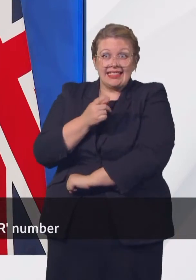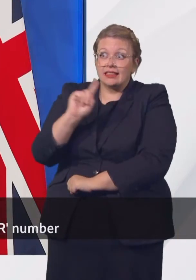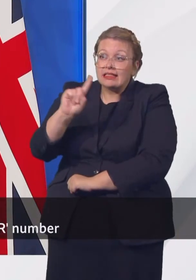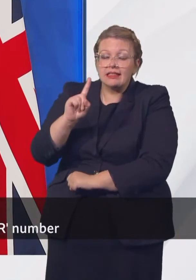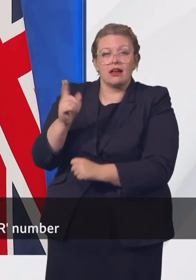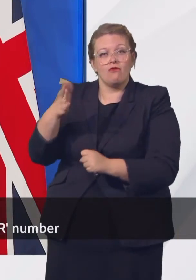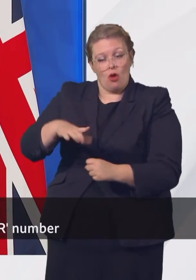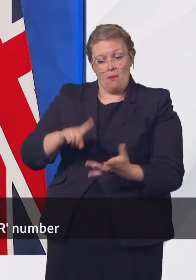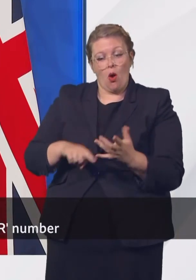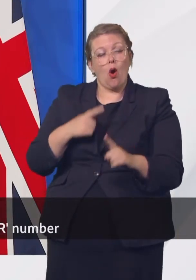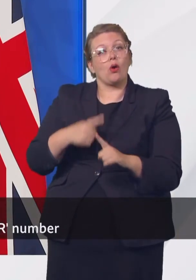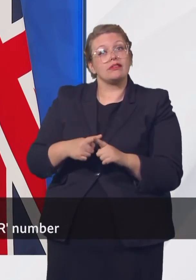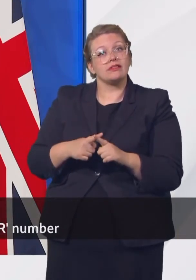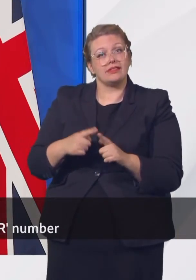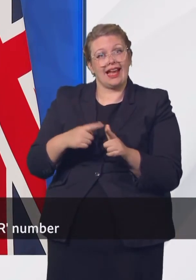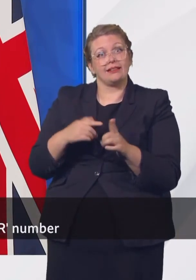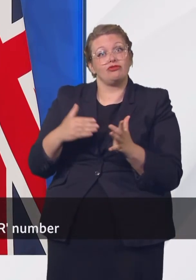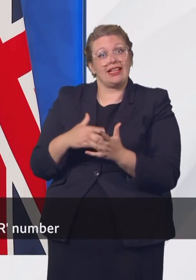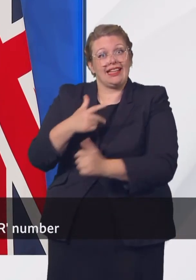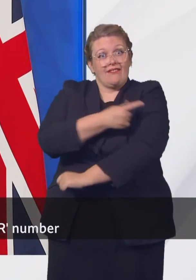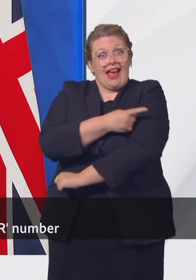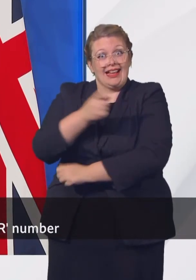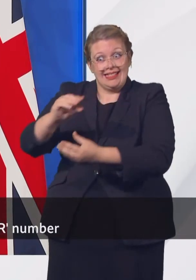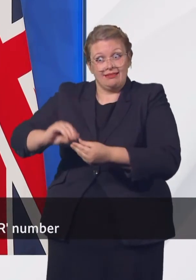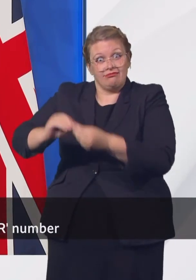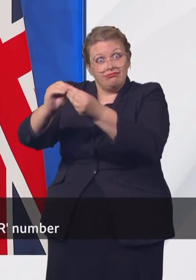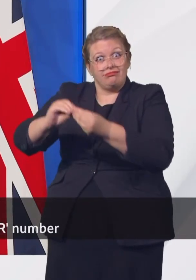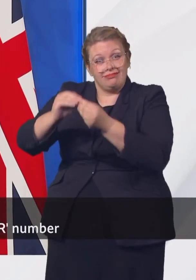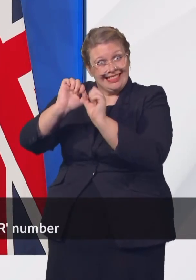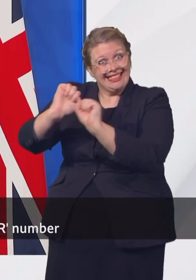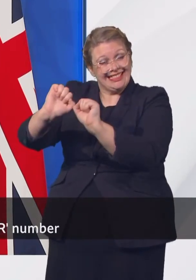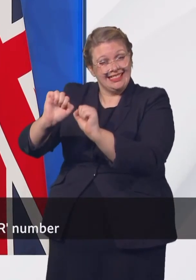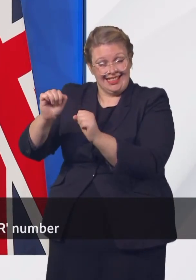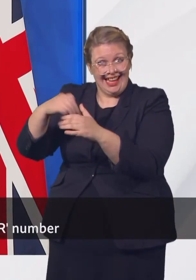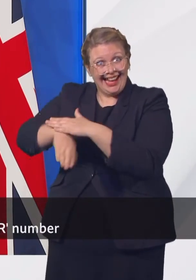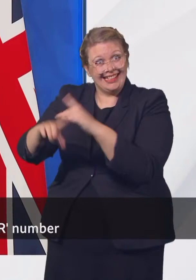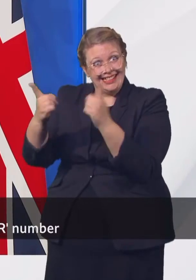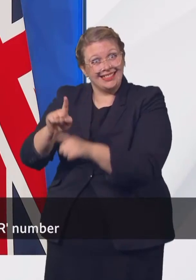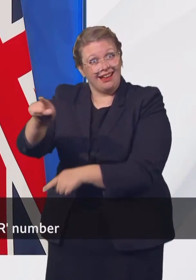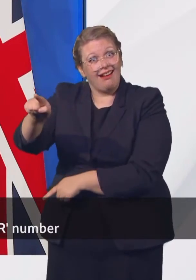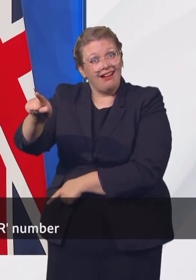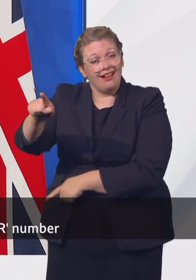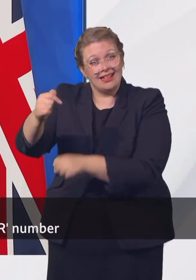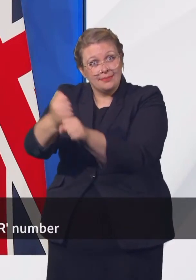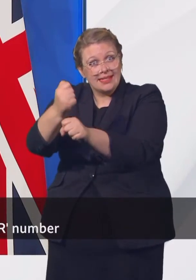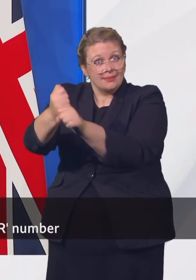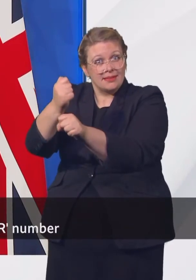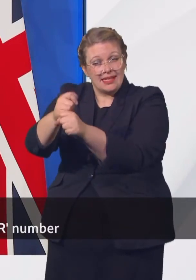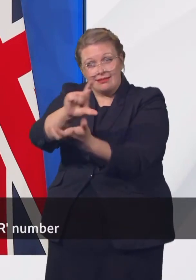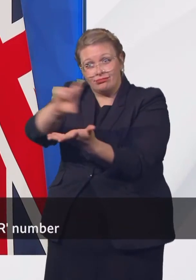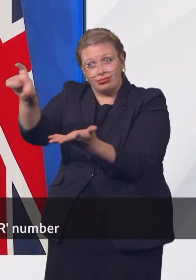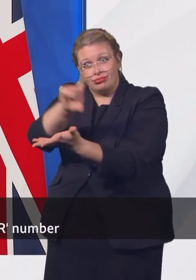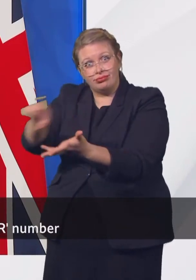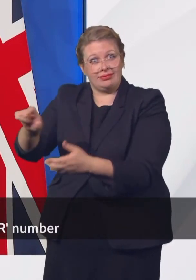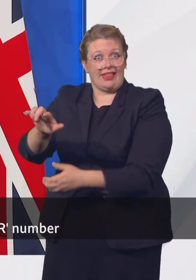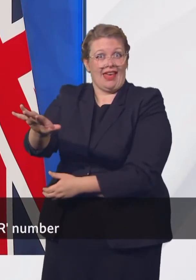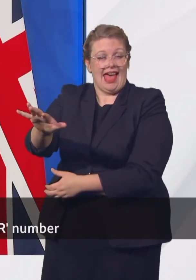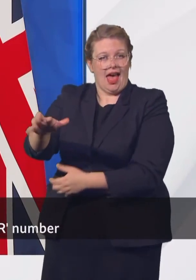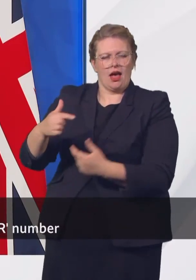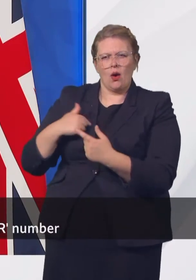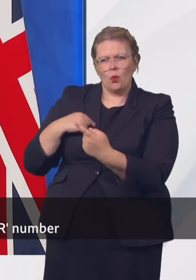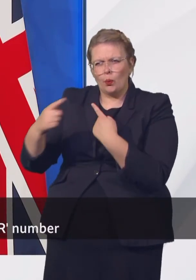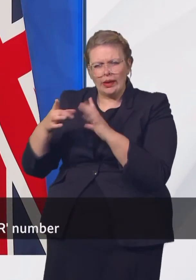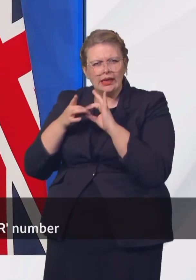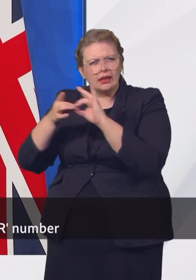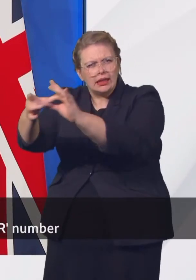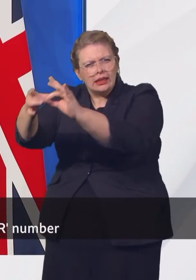AstraZeneca vaccine that's being produced in India. And we obviously work very closely with them to ensure that